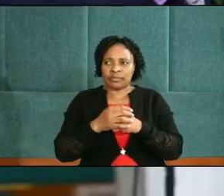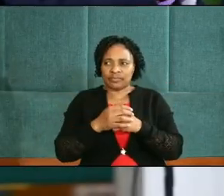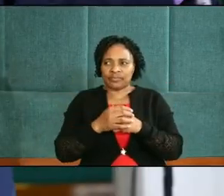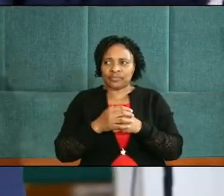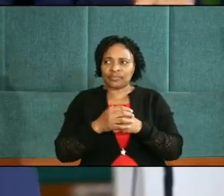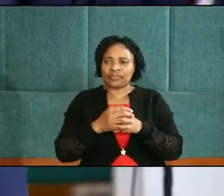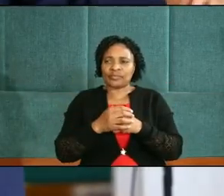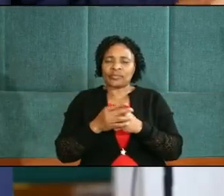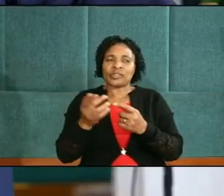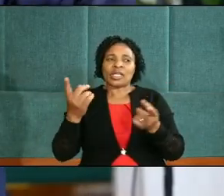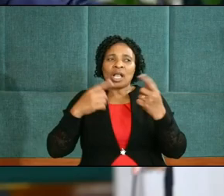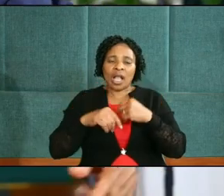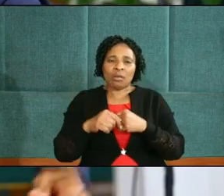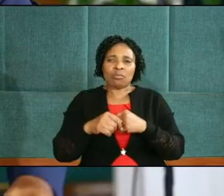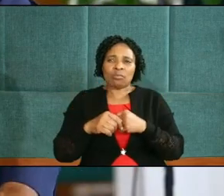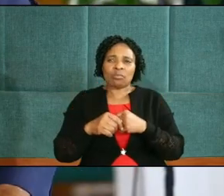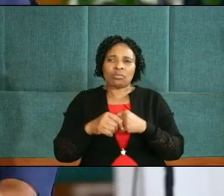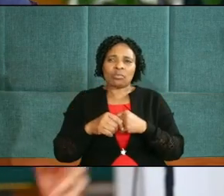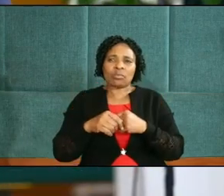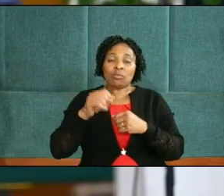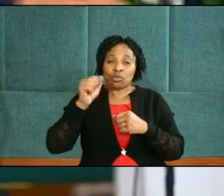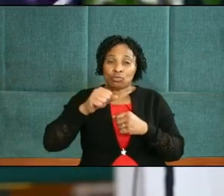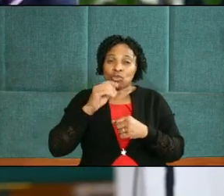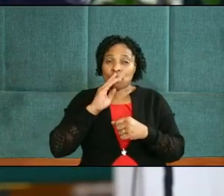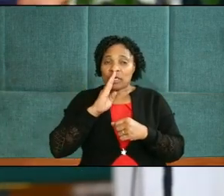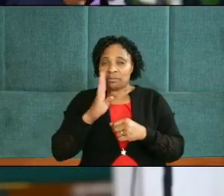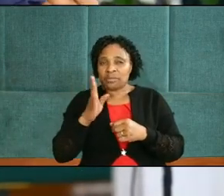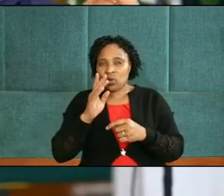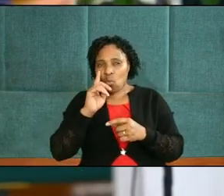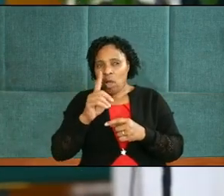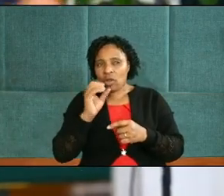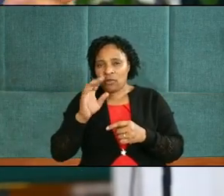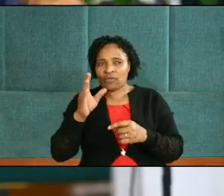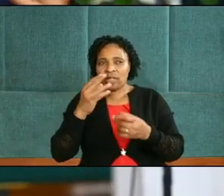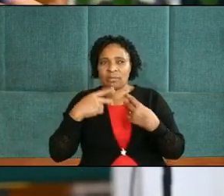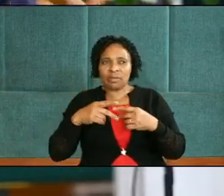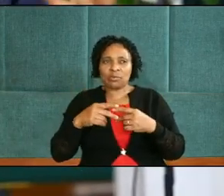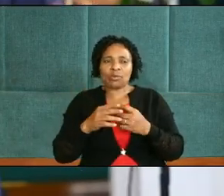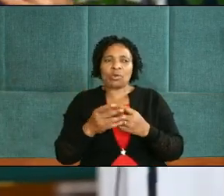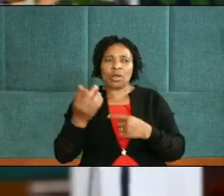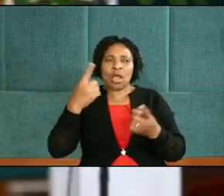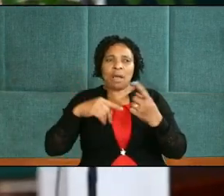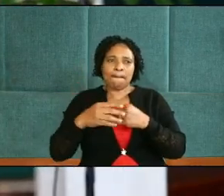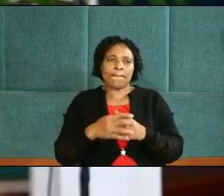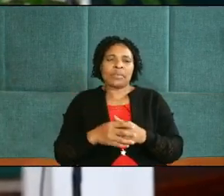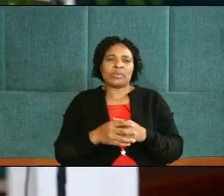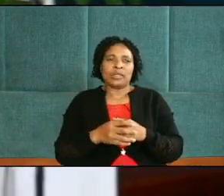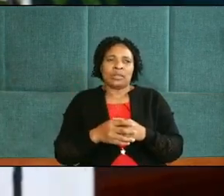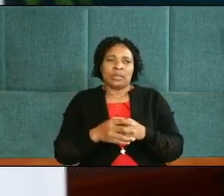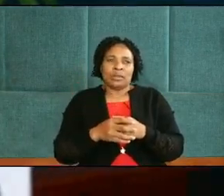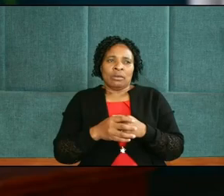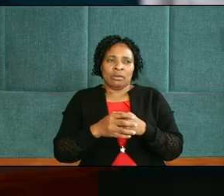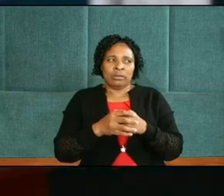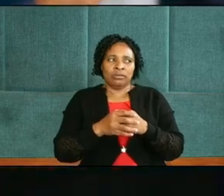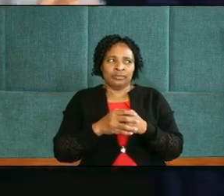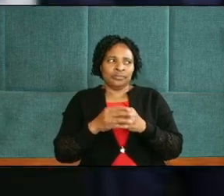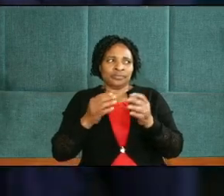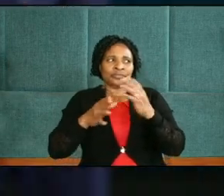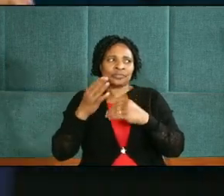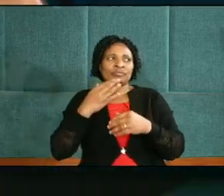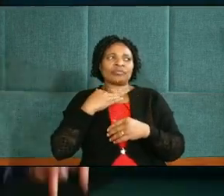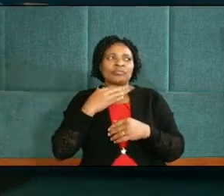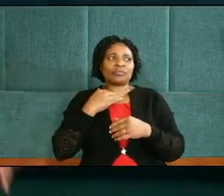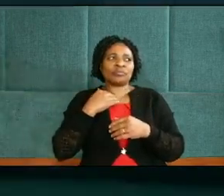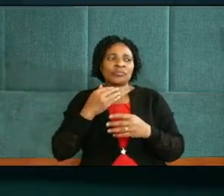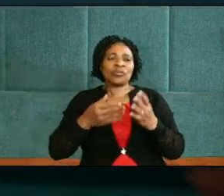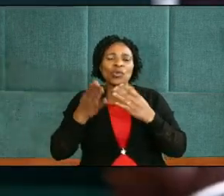have much time. Come. You plan to give your heart to the Lord this Sabbath. Come. You plan. plan to give your heart to the Lord this Sabbath. God bless you. Come.